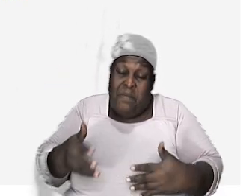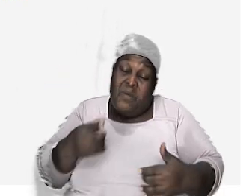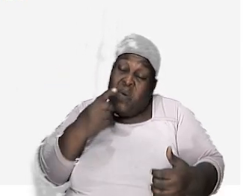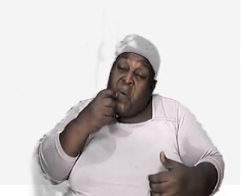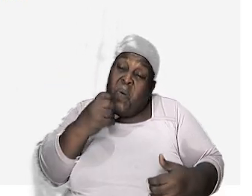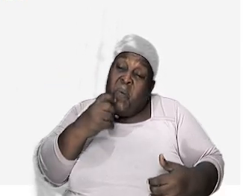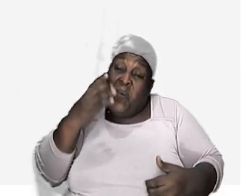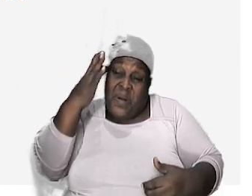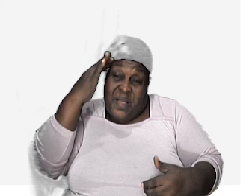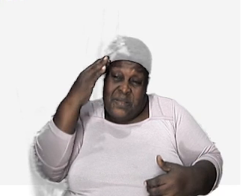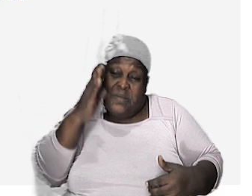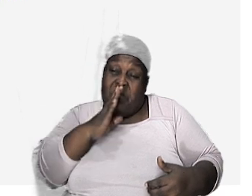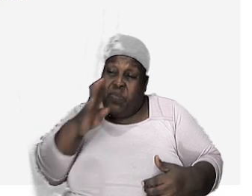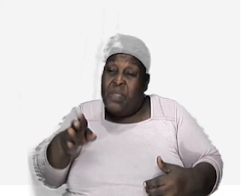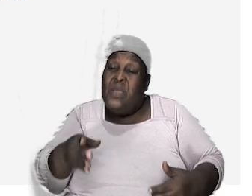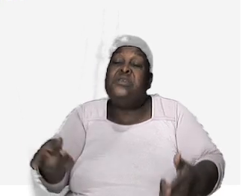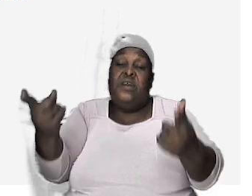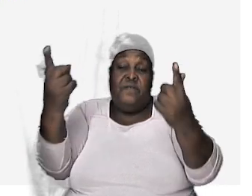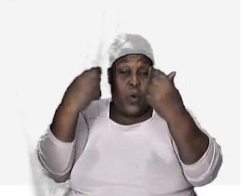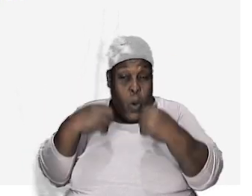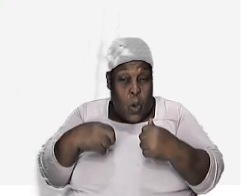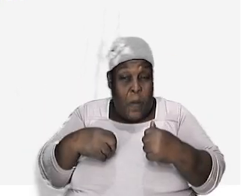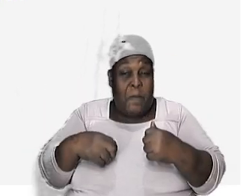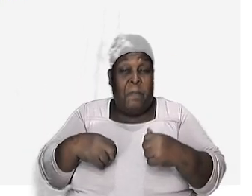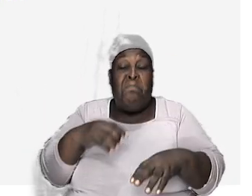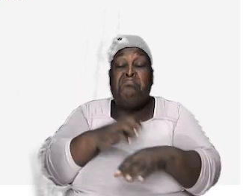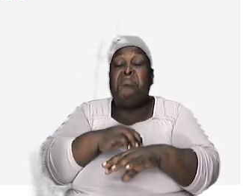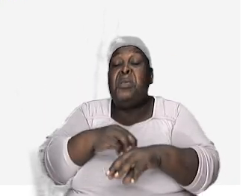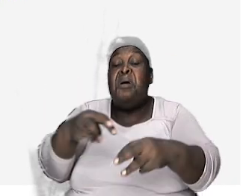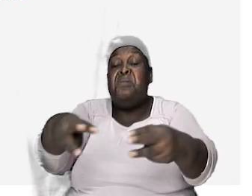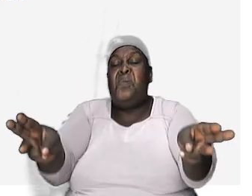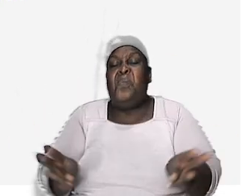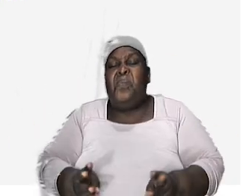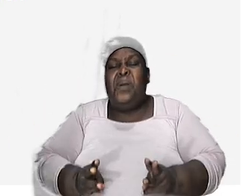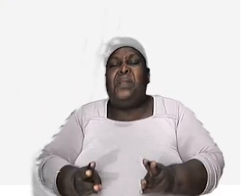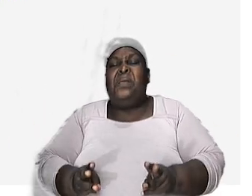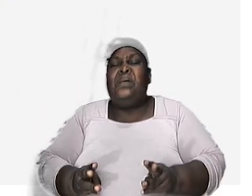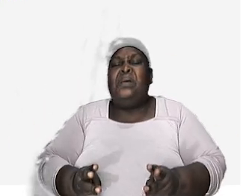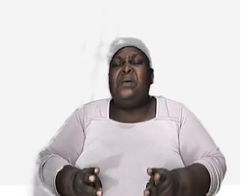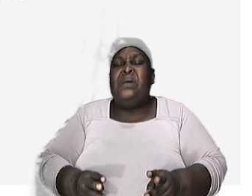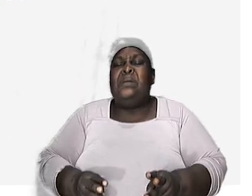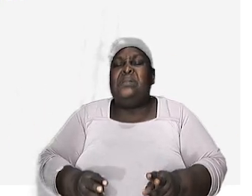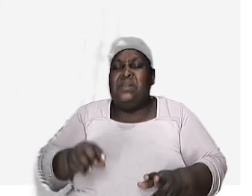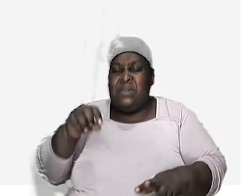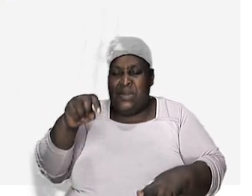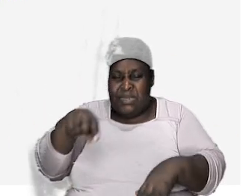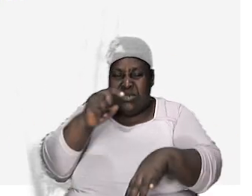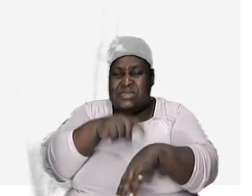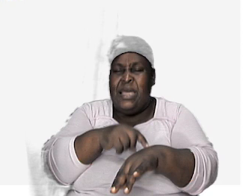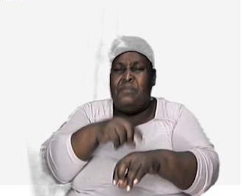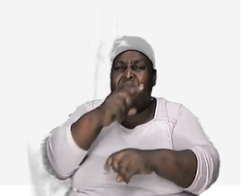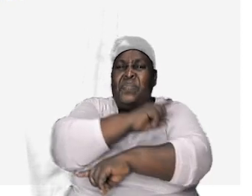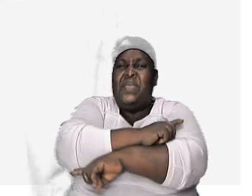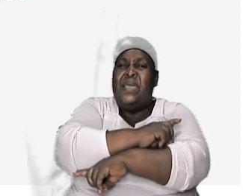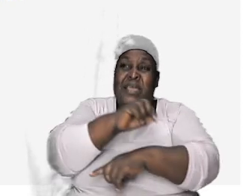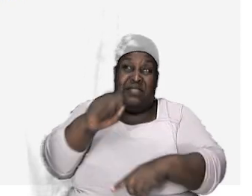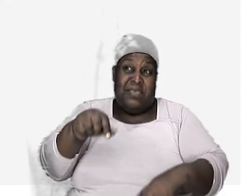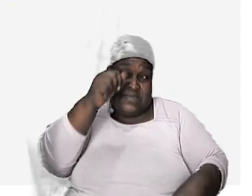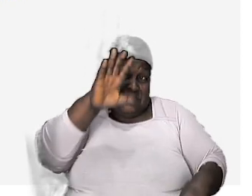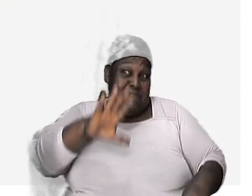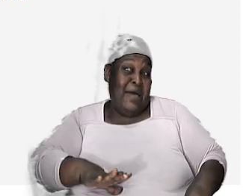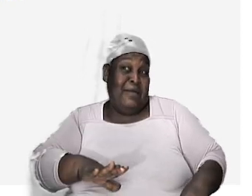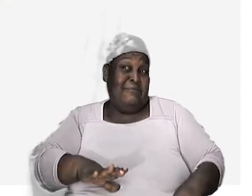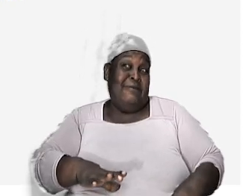be, should have to come there at this time of the day. Now, if this man is going to give me water, which makes me never thirst